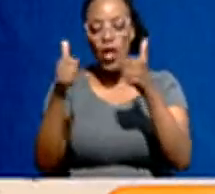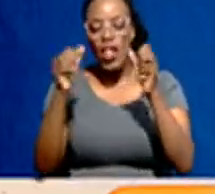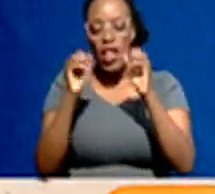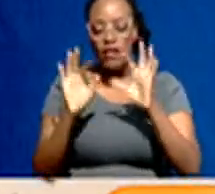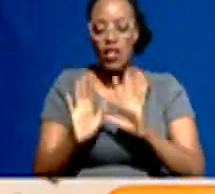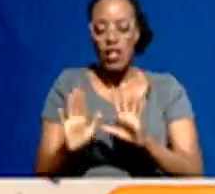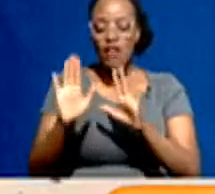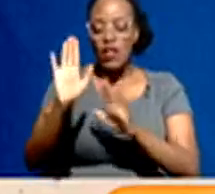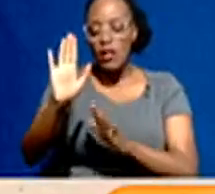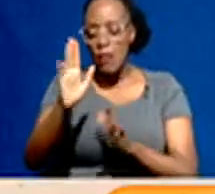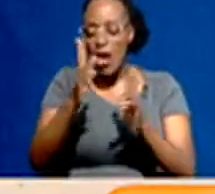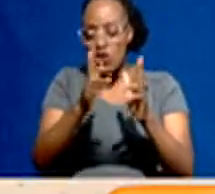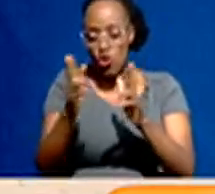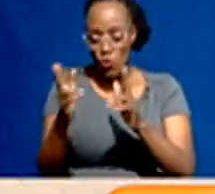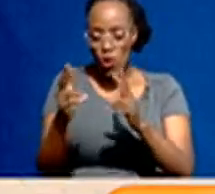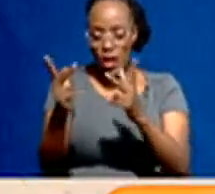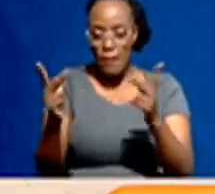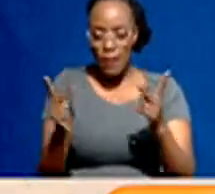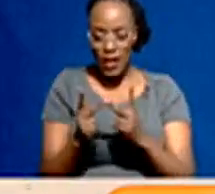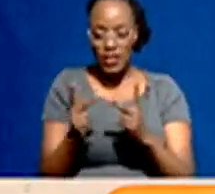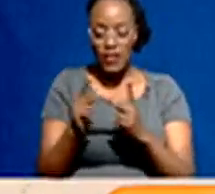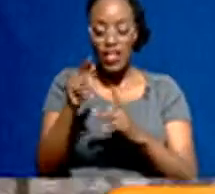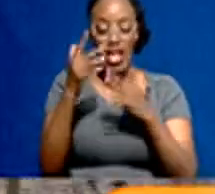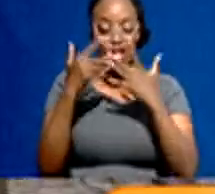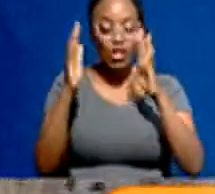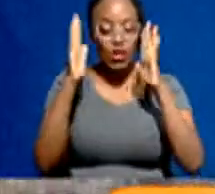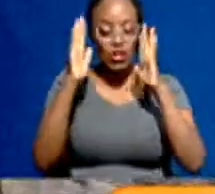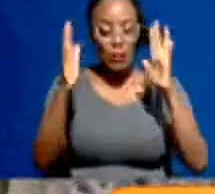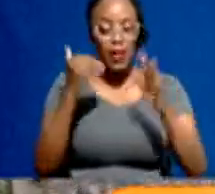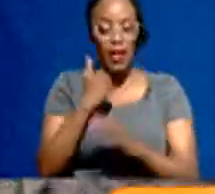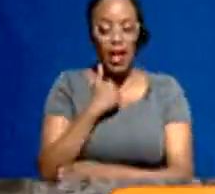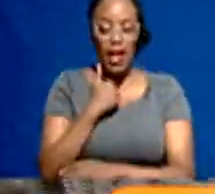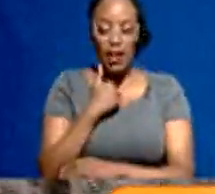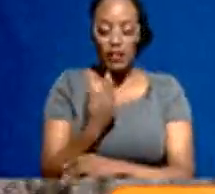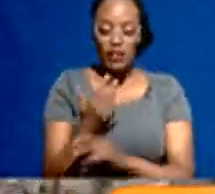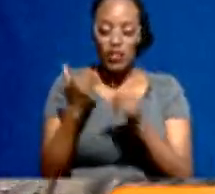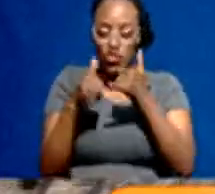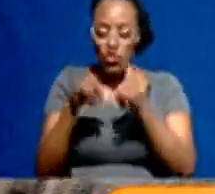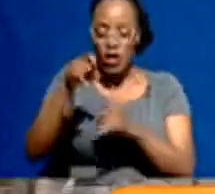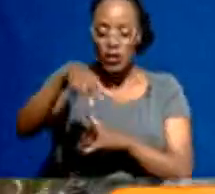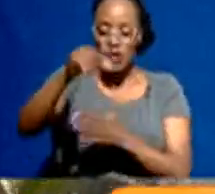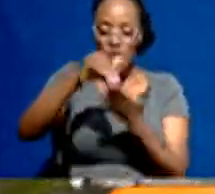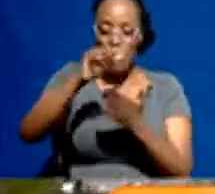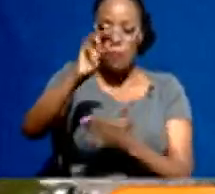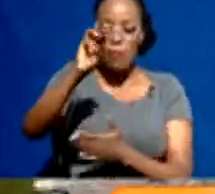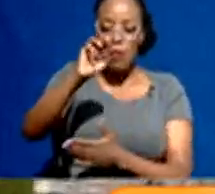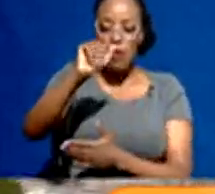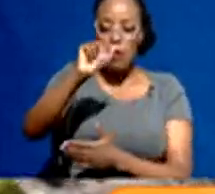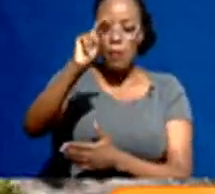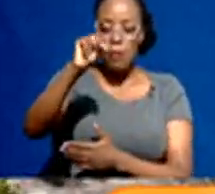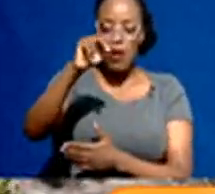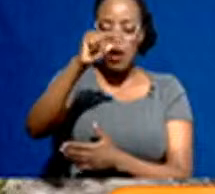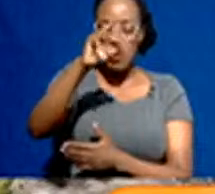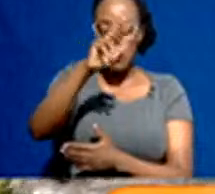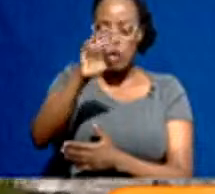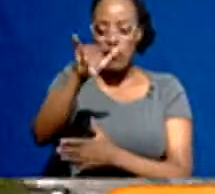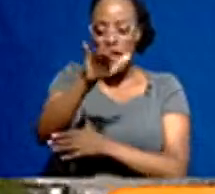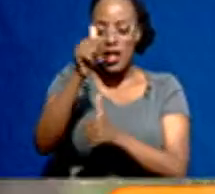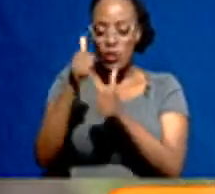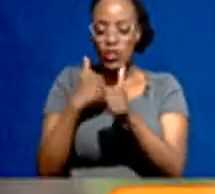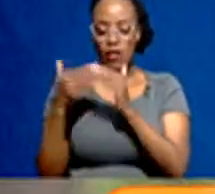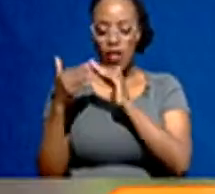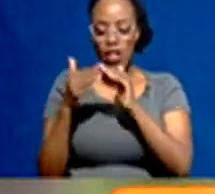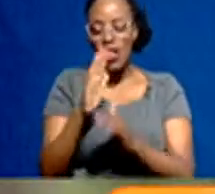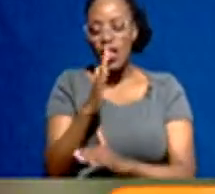in the natural site. So this is a loss. In an effort to plant more mangroves in degraded species,